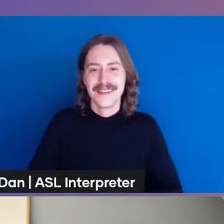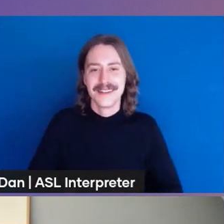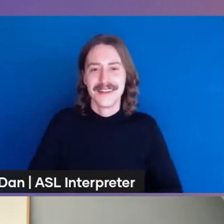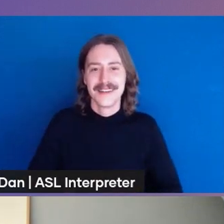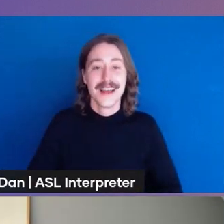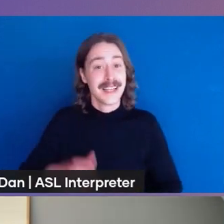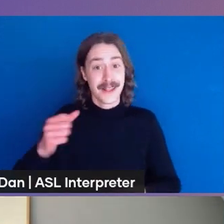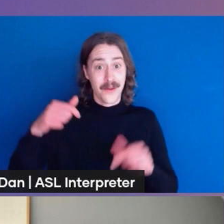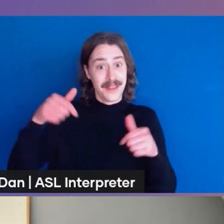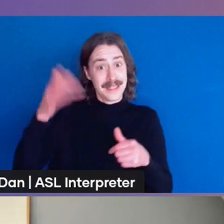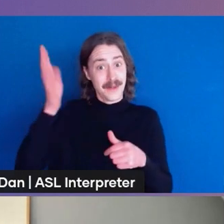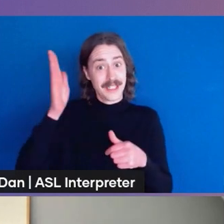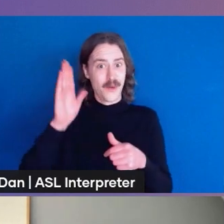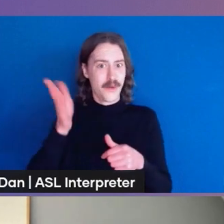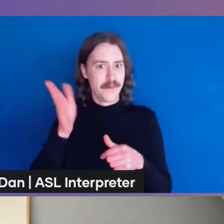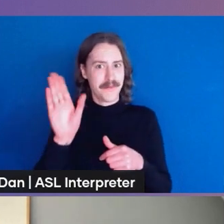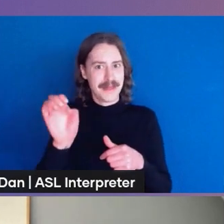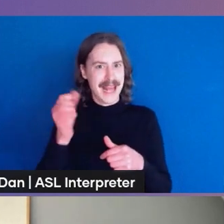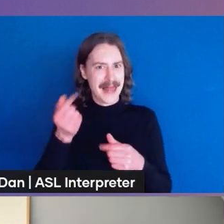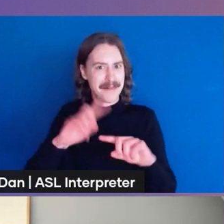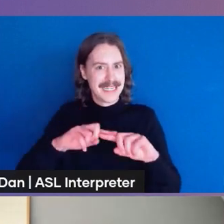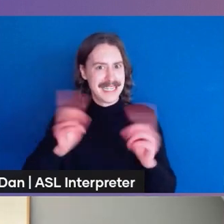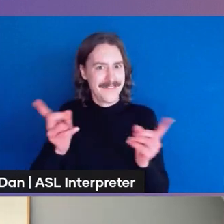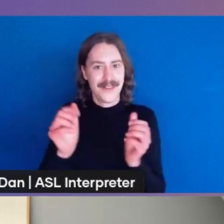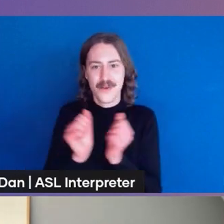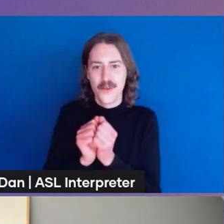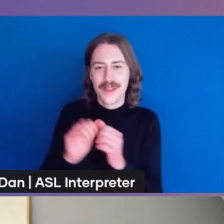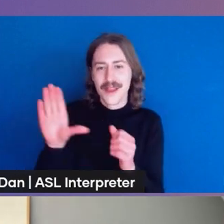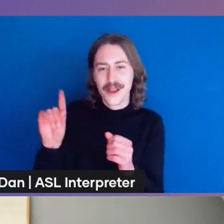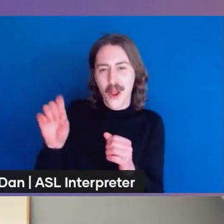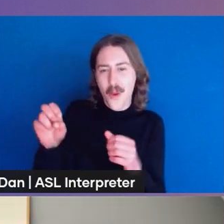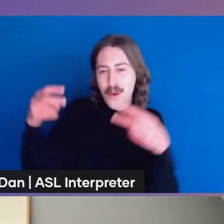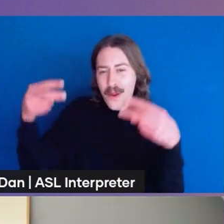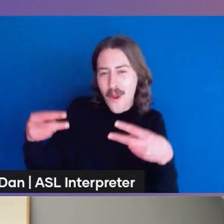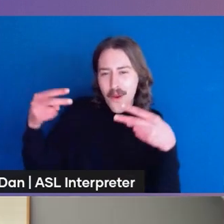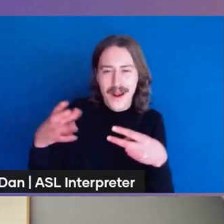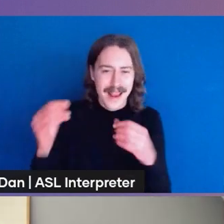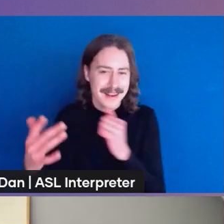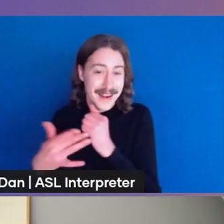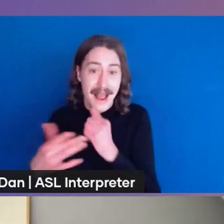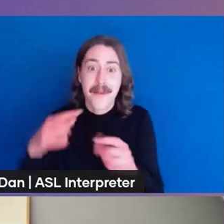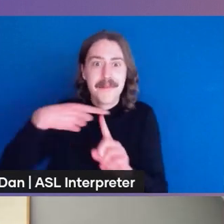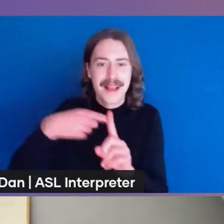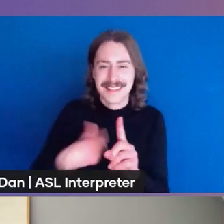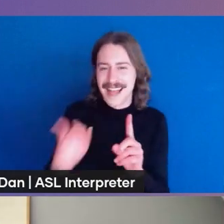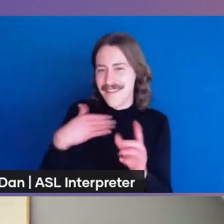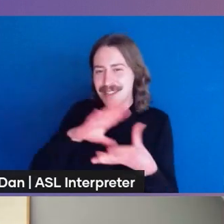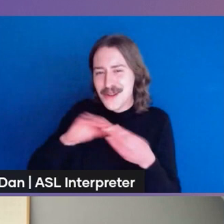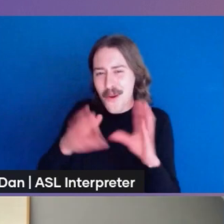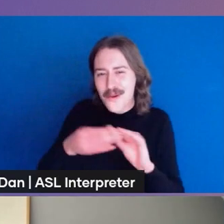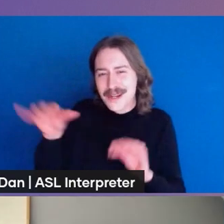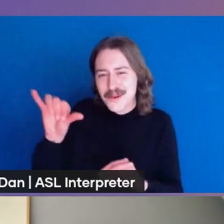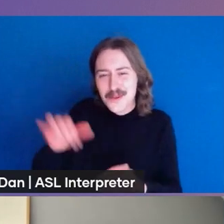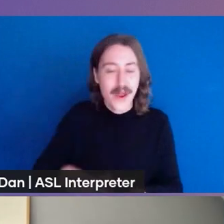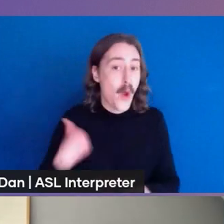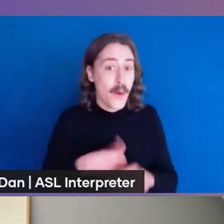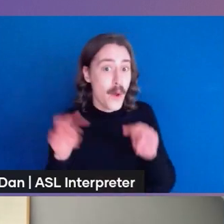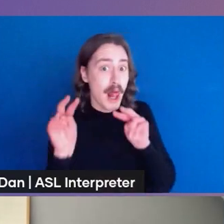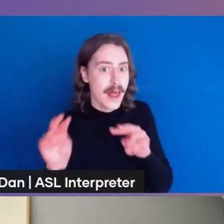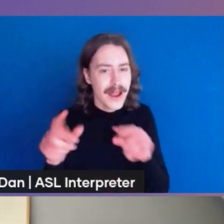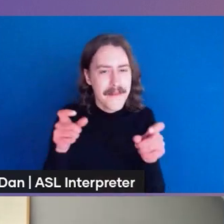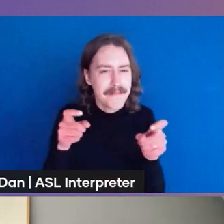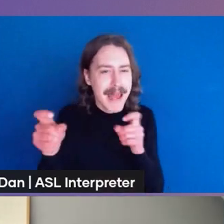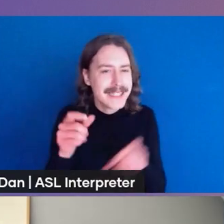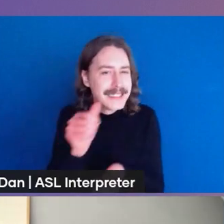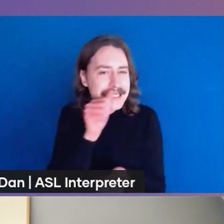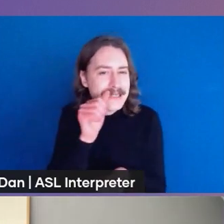with a bit of code and technicality with a story as well. We'll be looking at managing secrets at home with